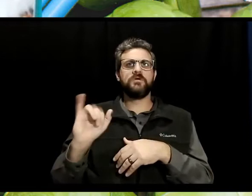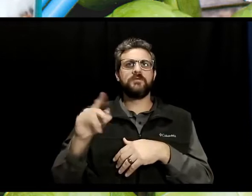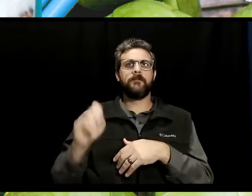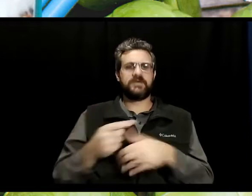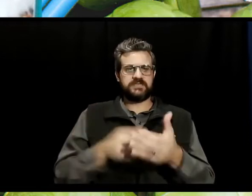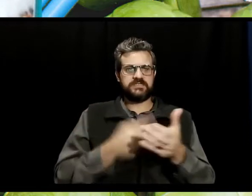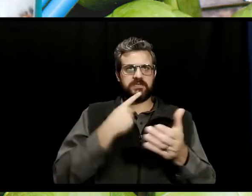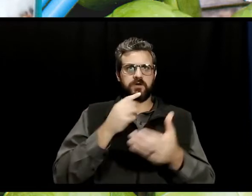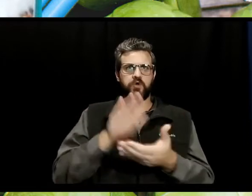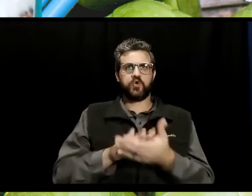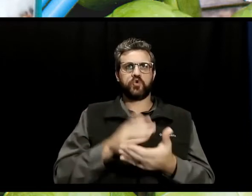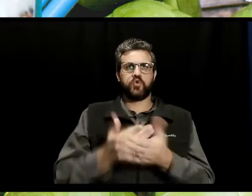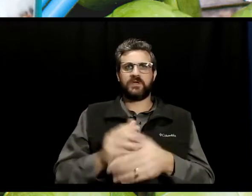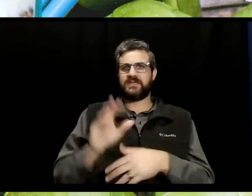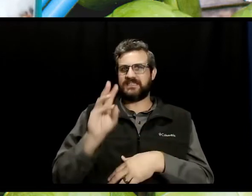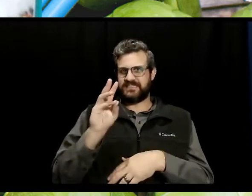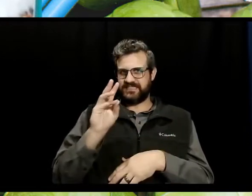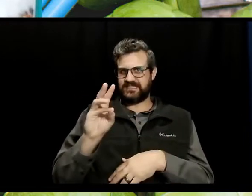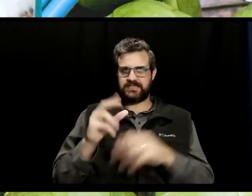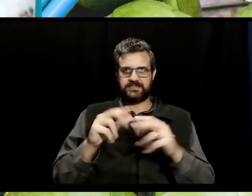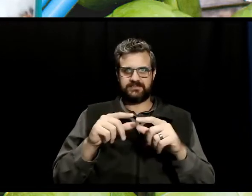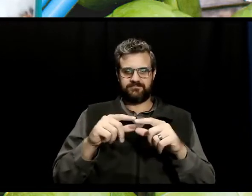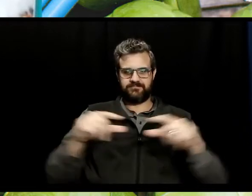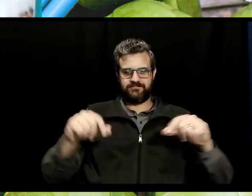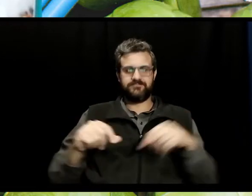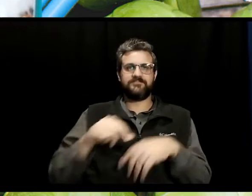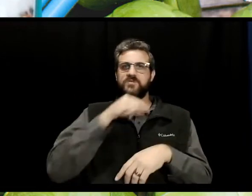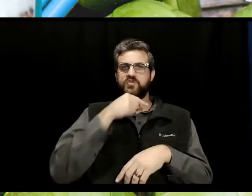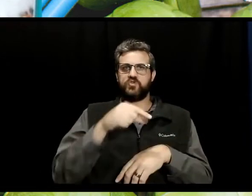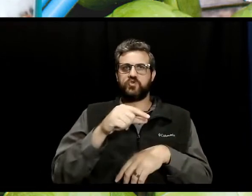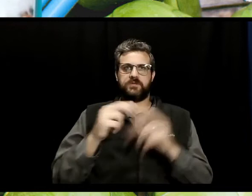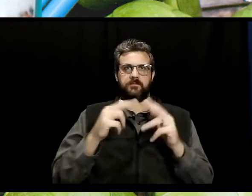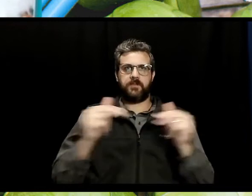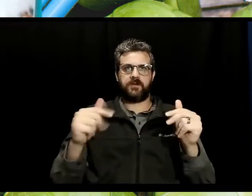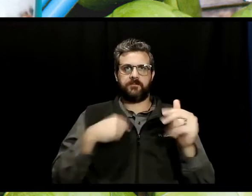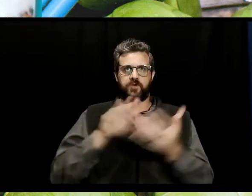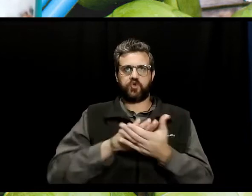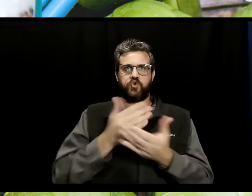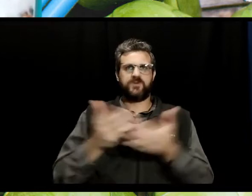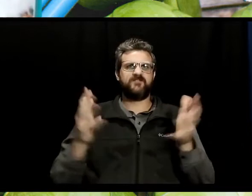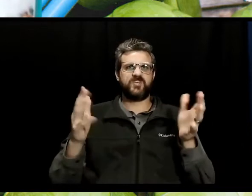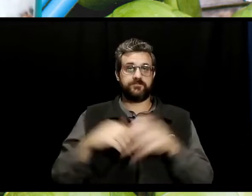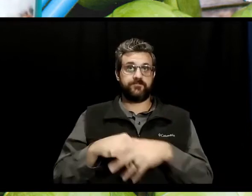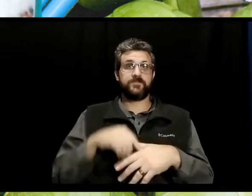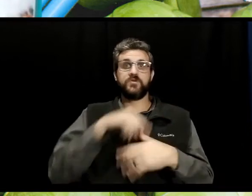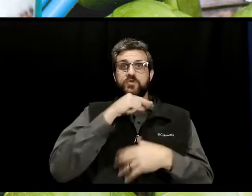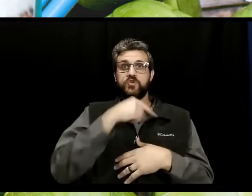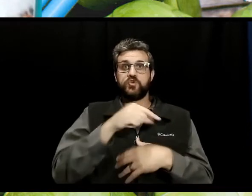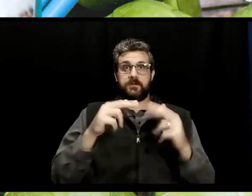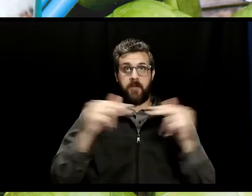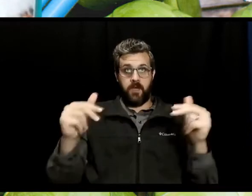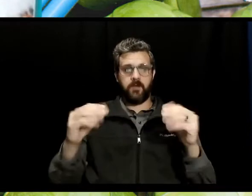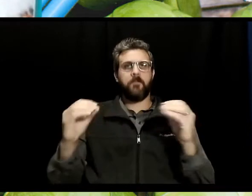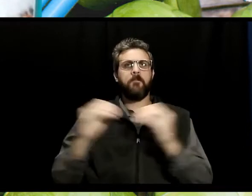6 slices of turkey bacon. I've already done that. And turkey bacon is leaner than